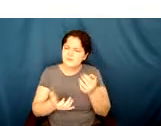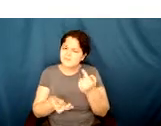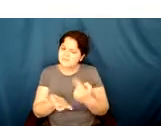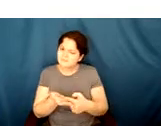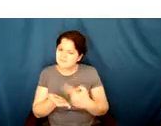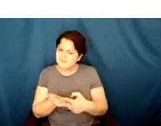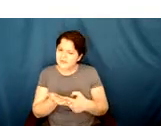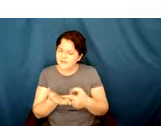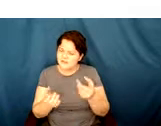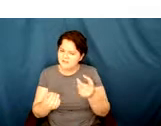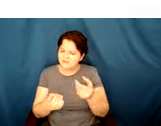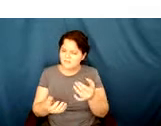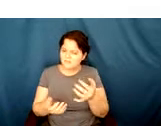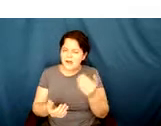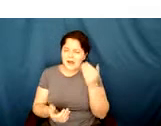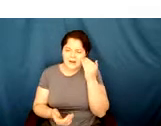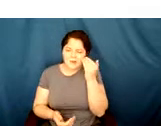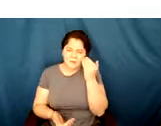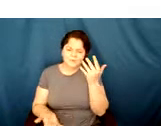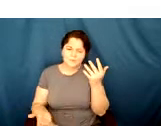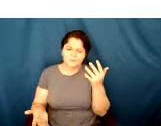I acknowledge the